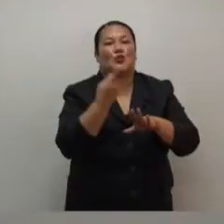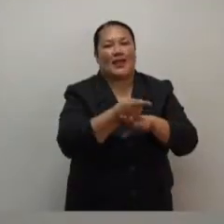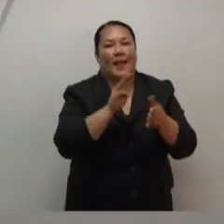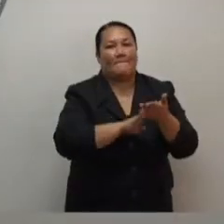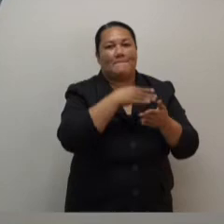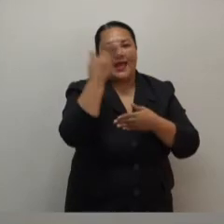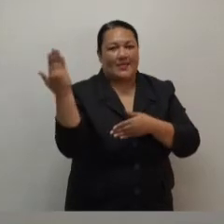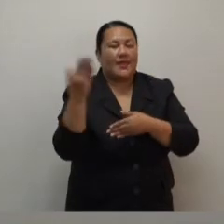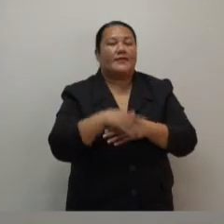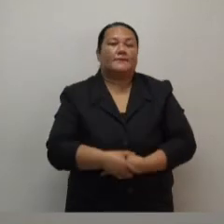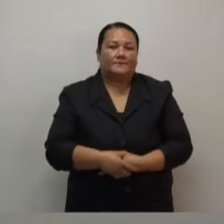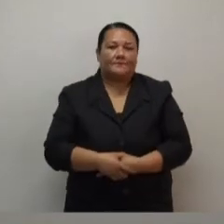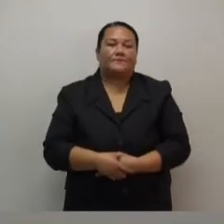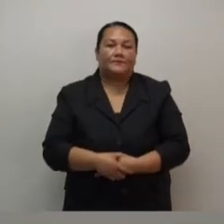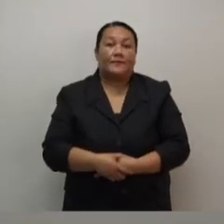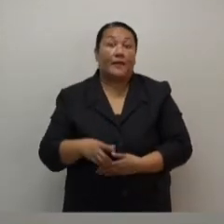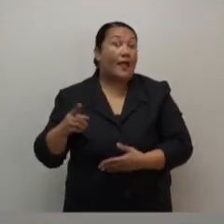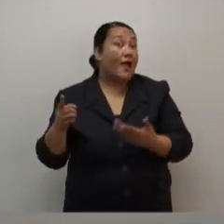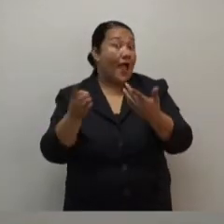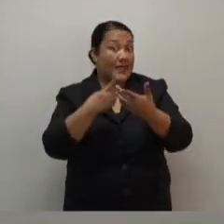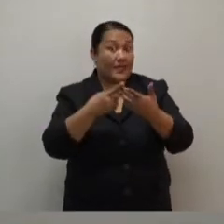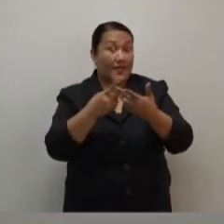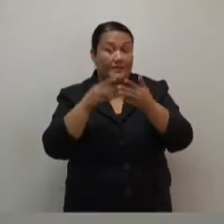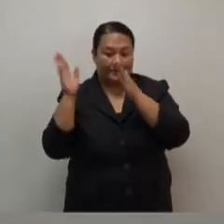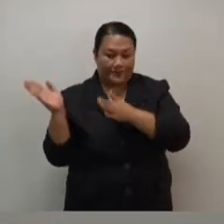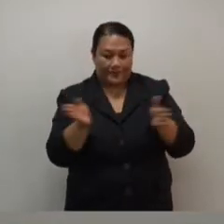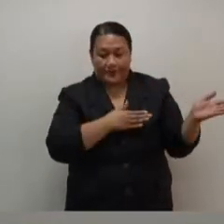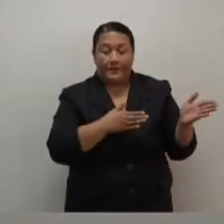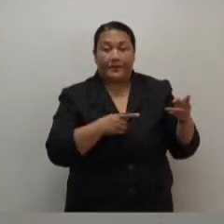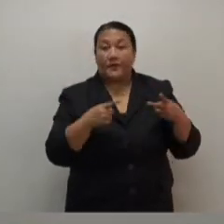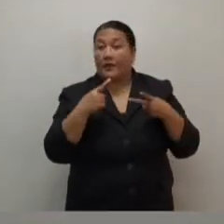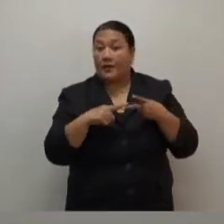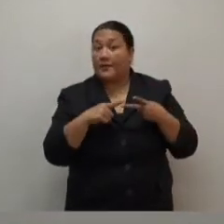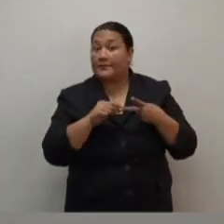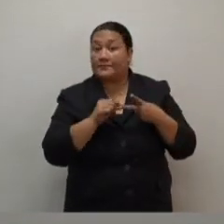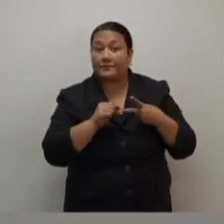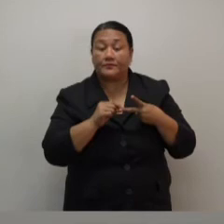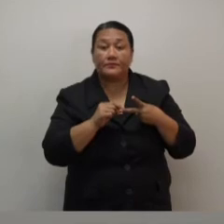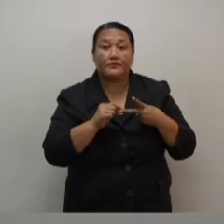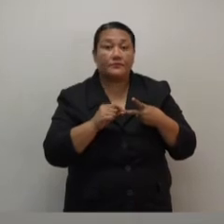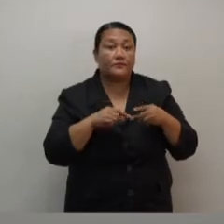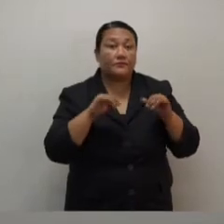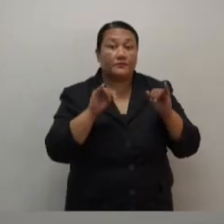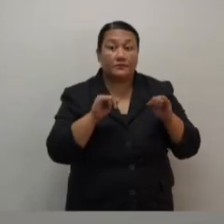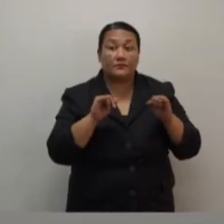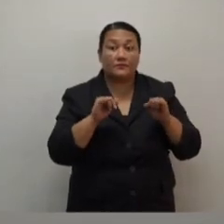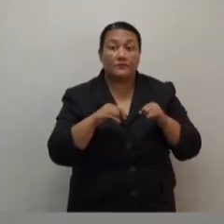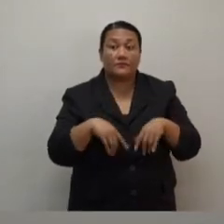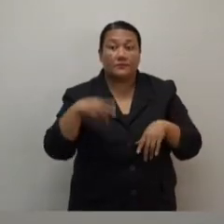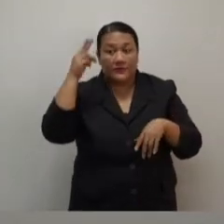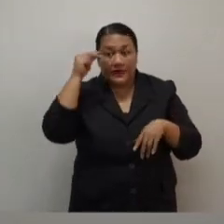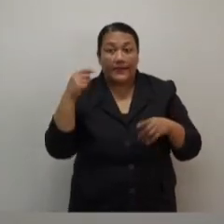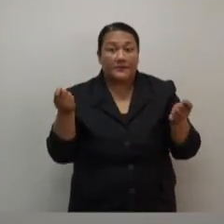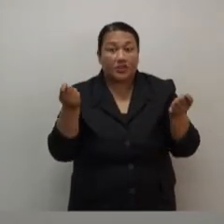I'd like to go now into the other matter that I wanted to address, which is the name change, and then we can